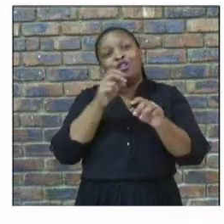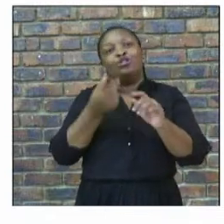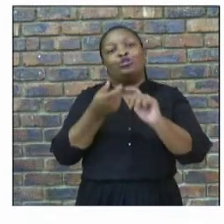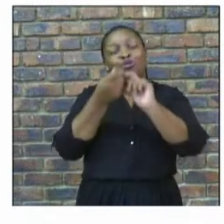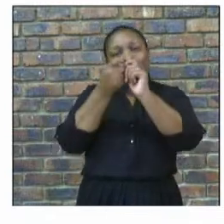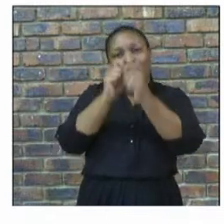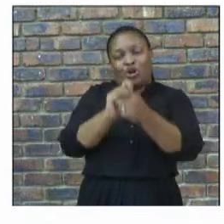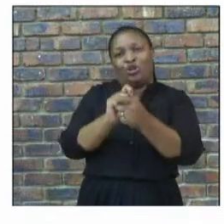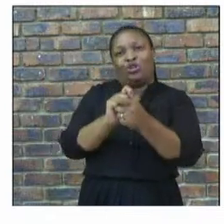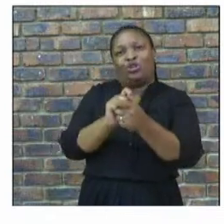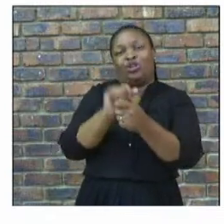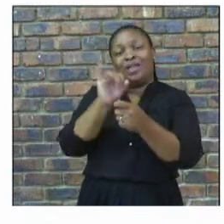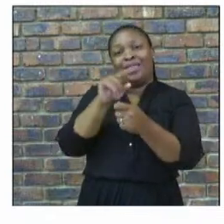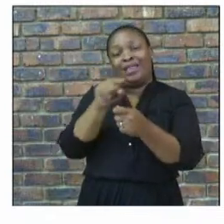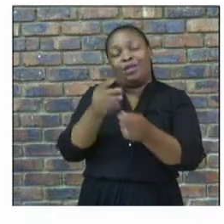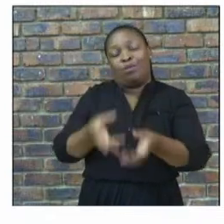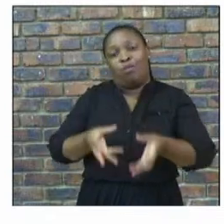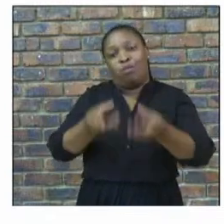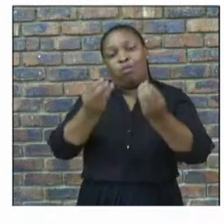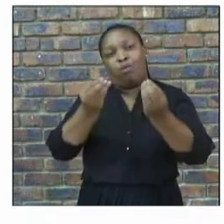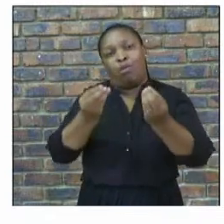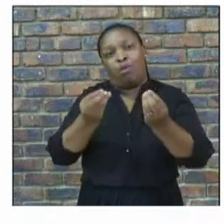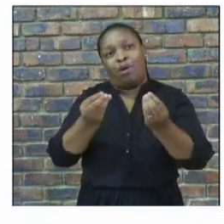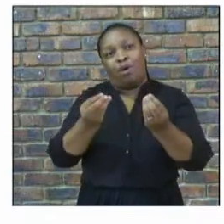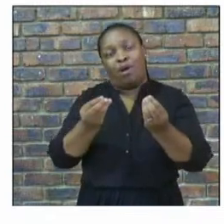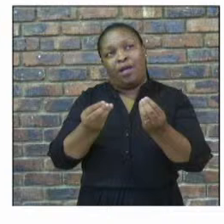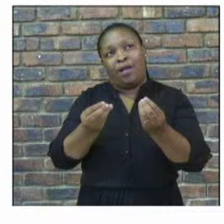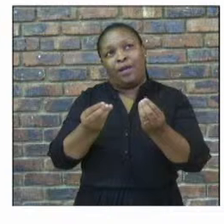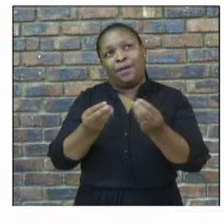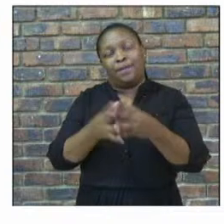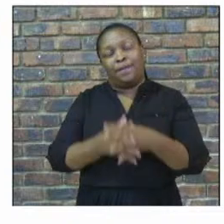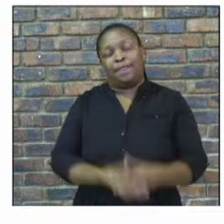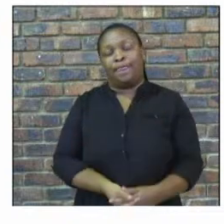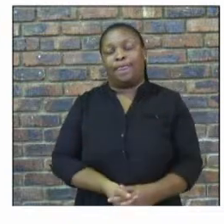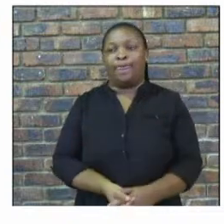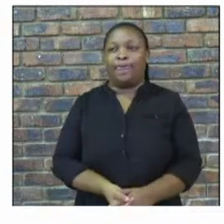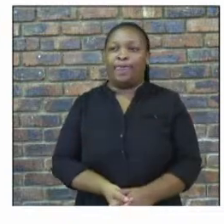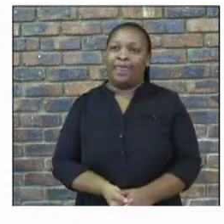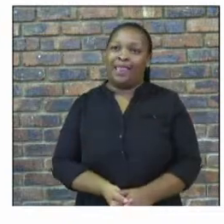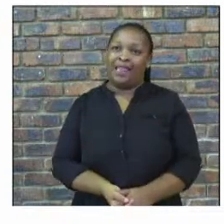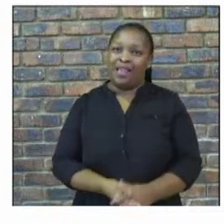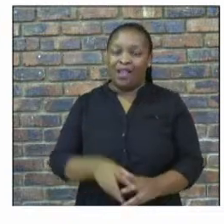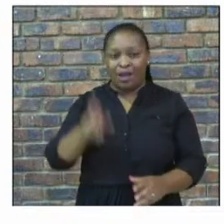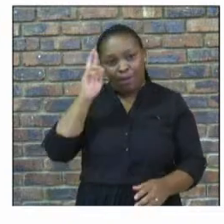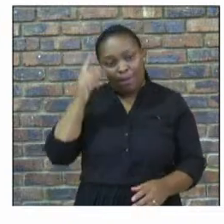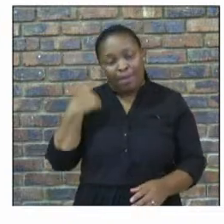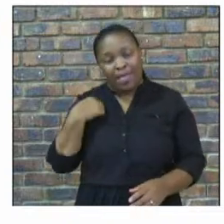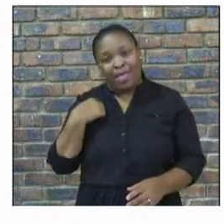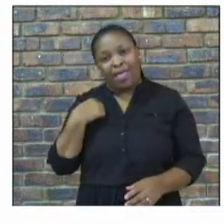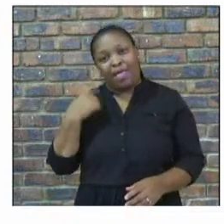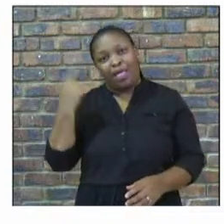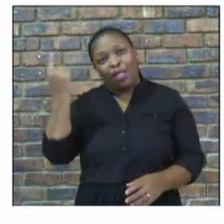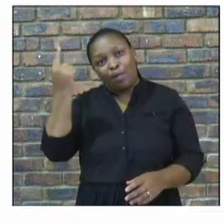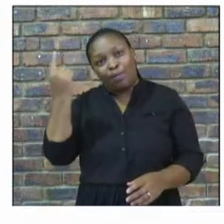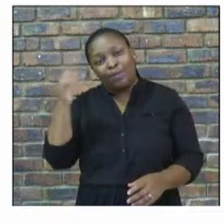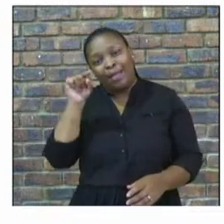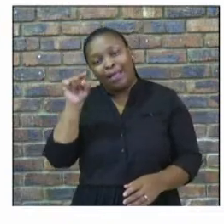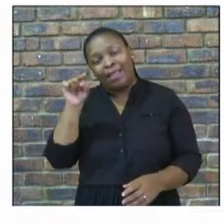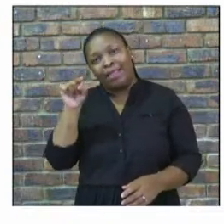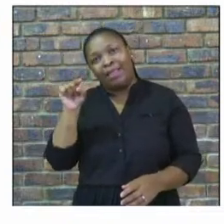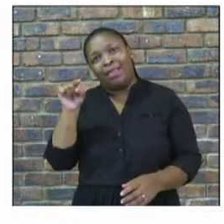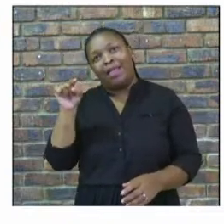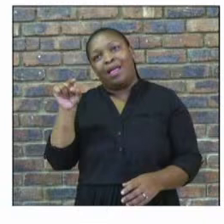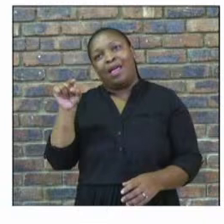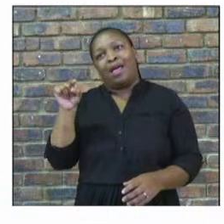it has been found that because the schedule is part of the principal legislation, the minister cannot have